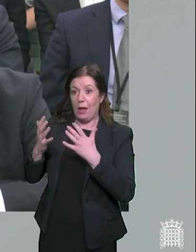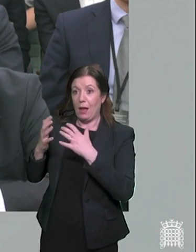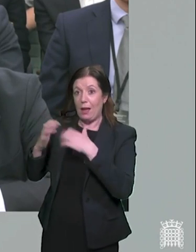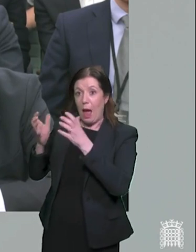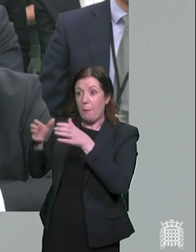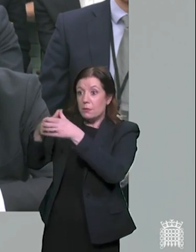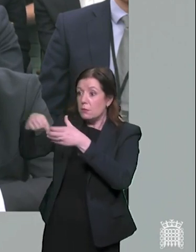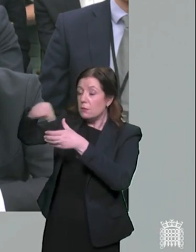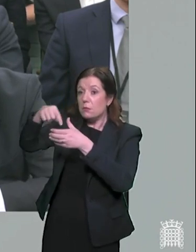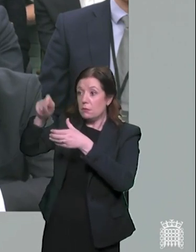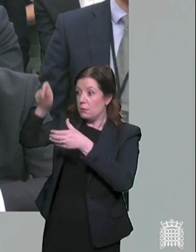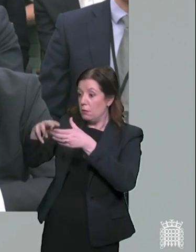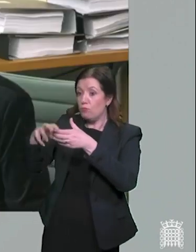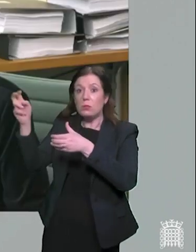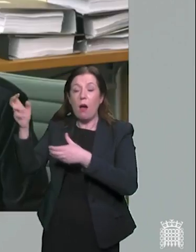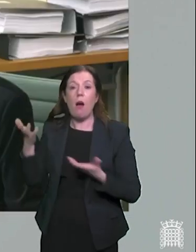just resigned.